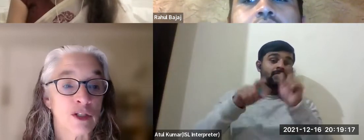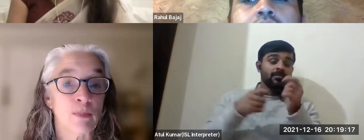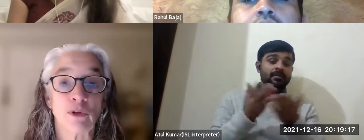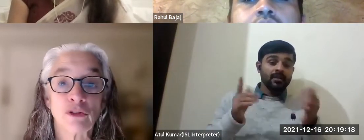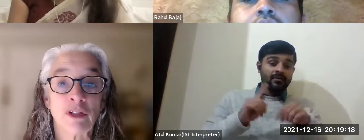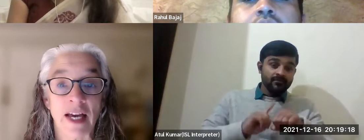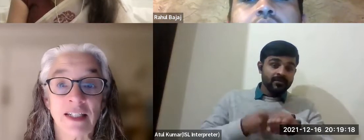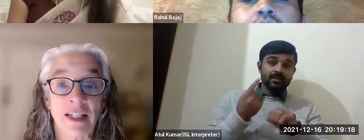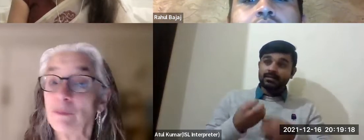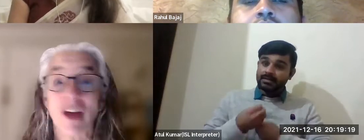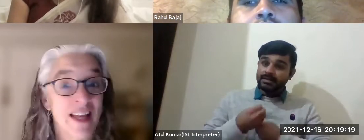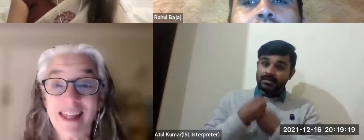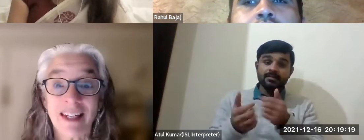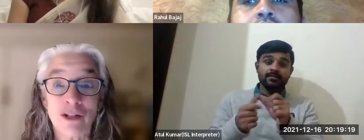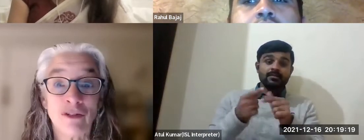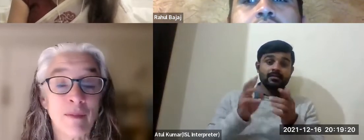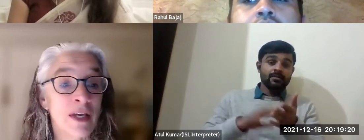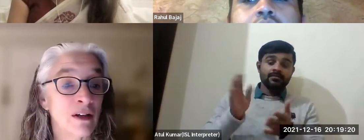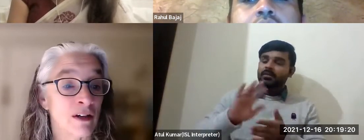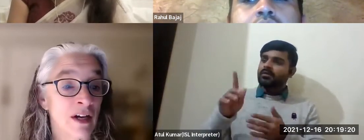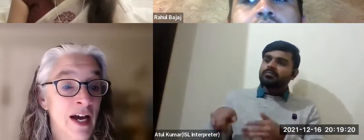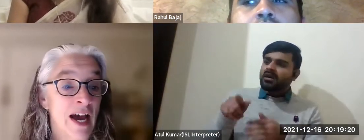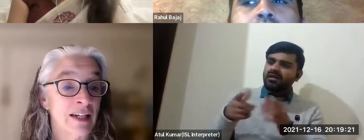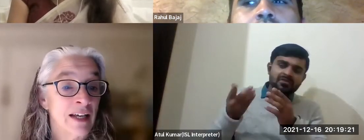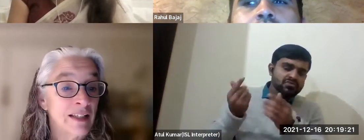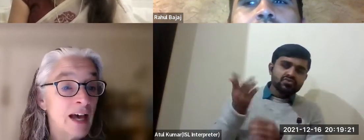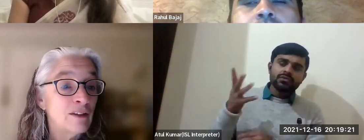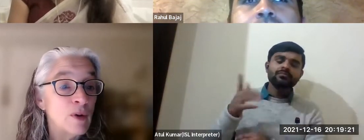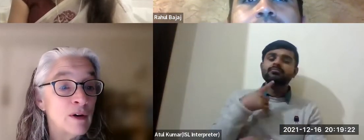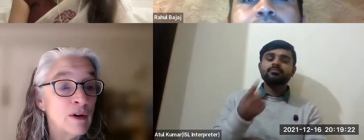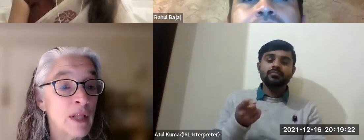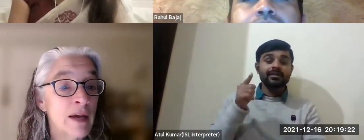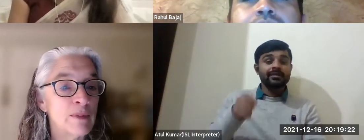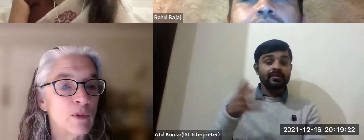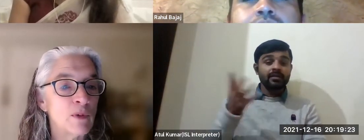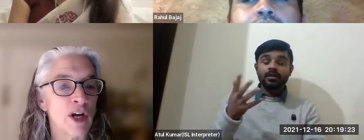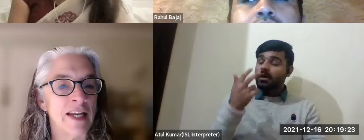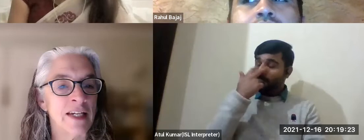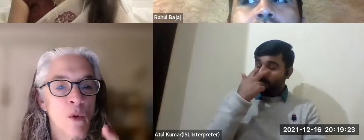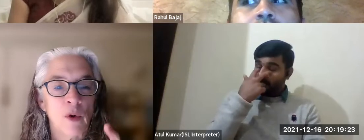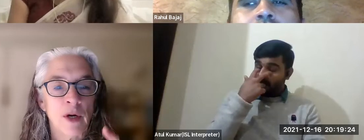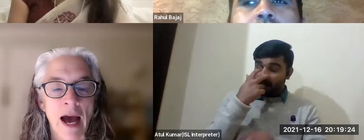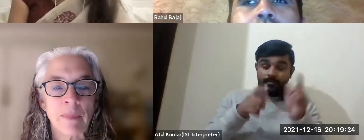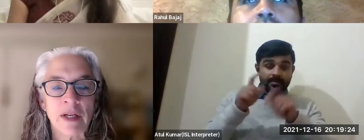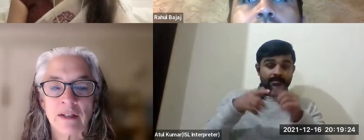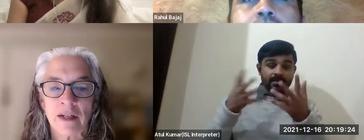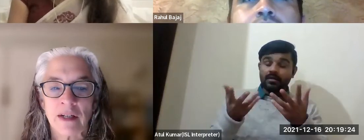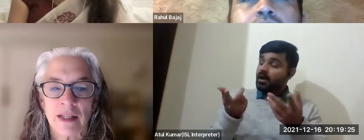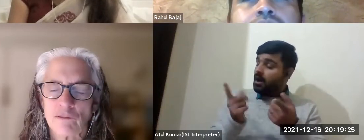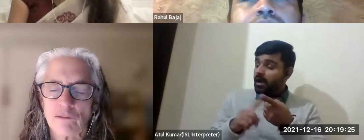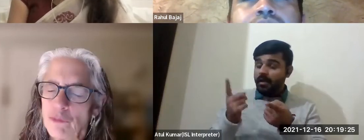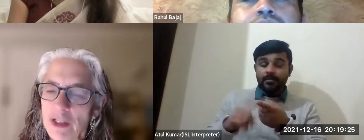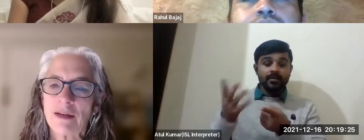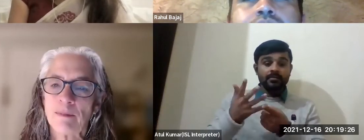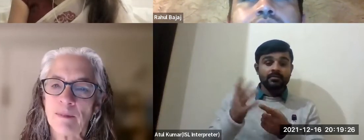had exposure to ATMs, they didn't use them either. And Yeah. that's where blind people were. And what happened